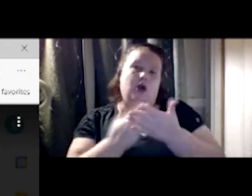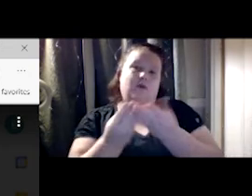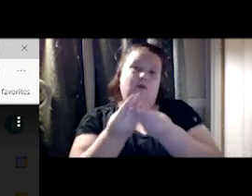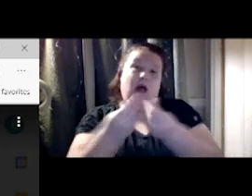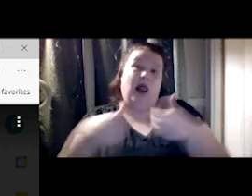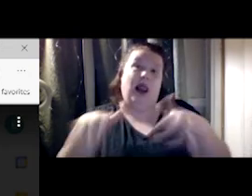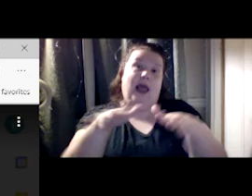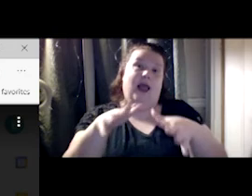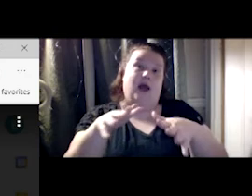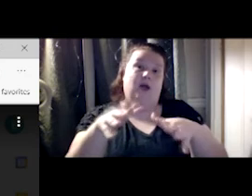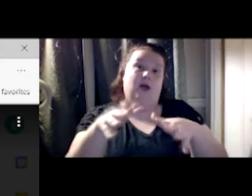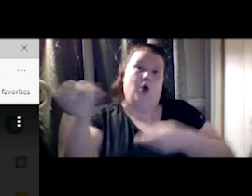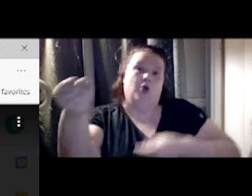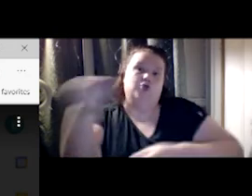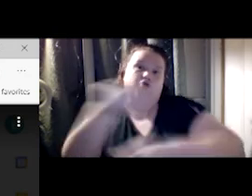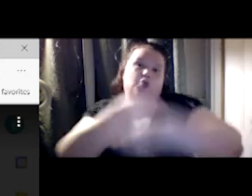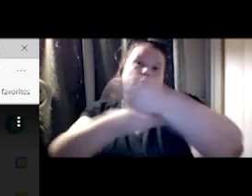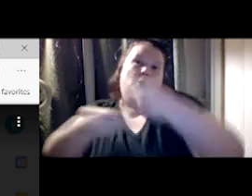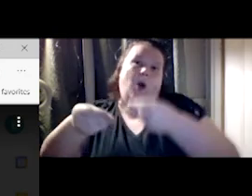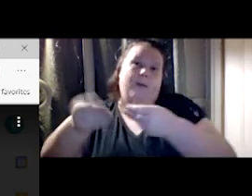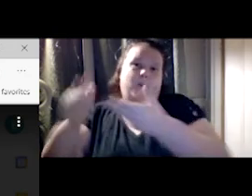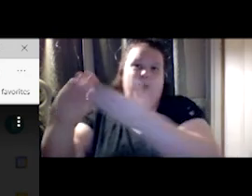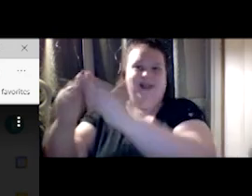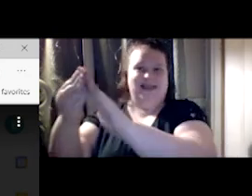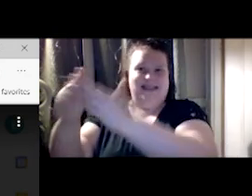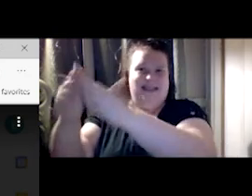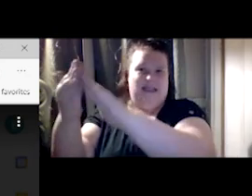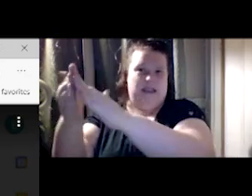the city and county that